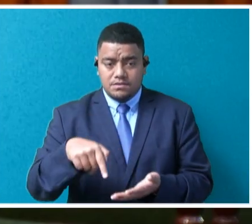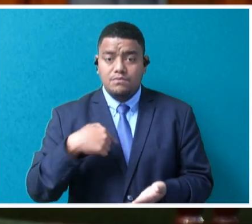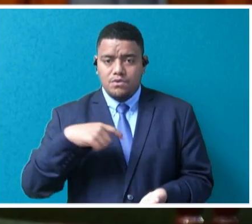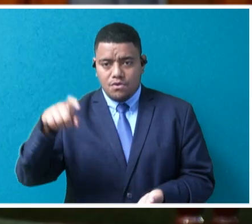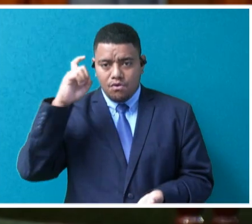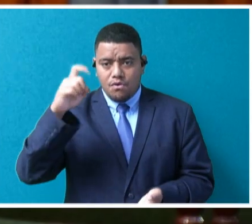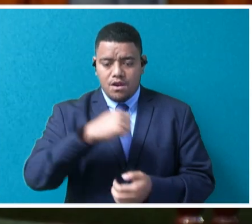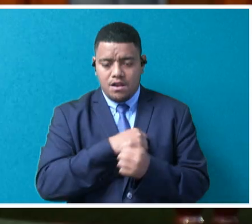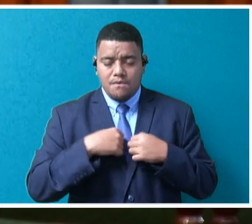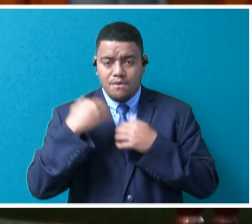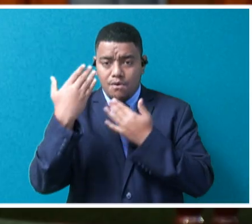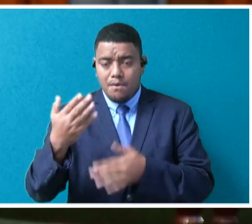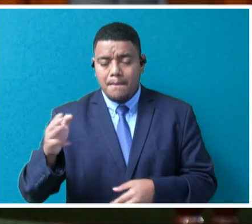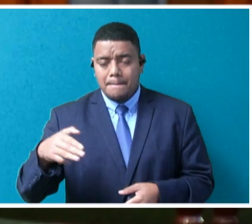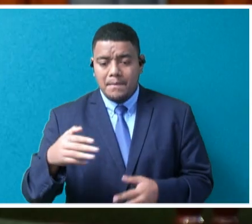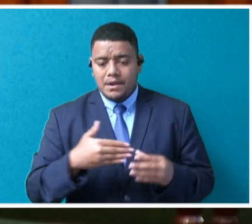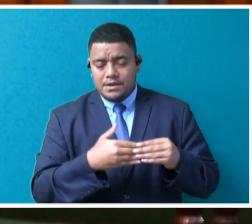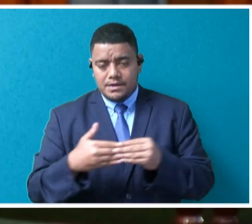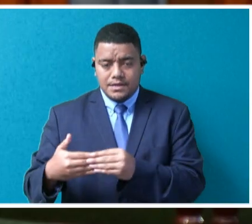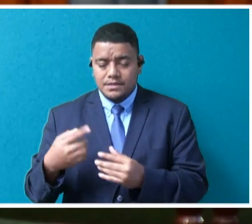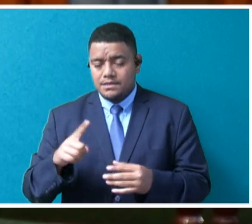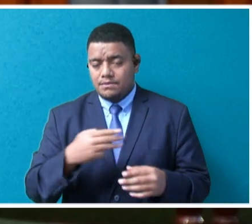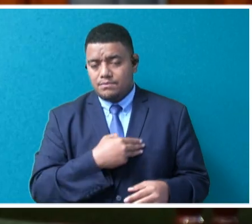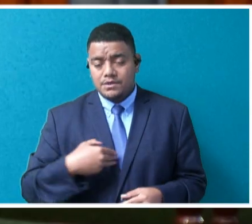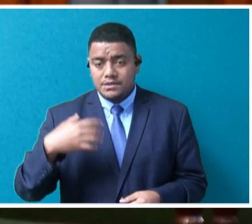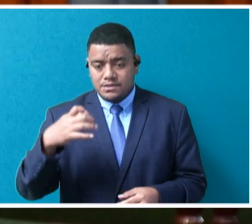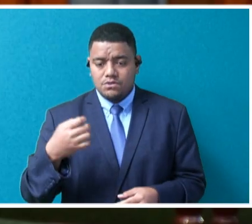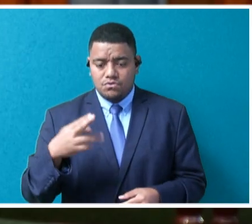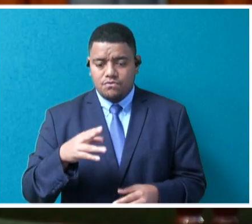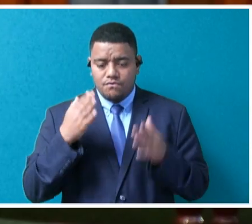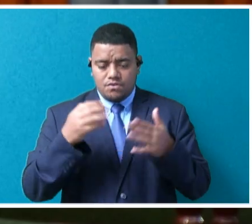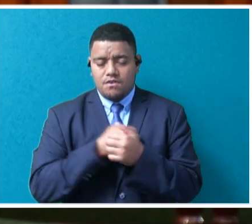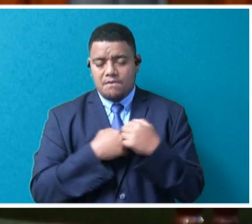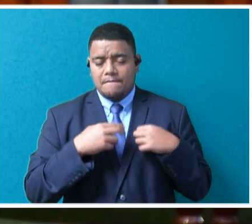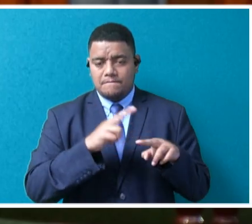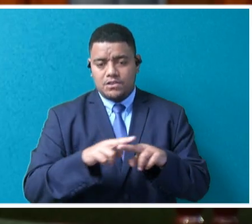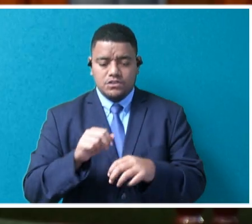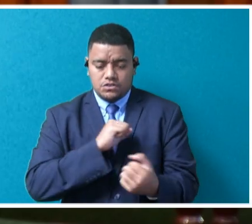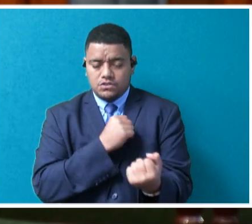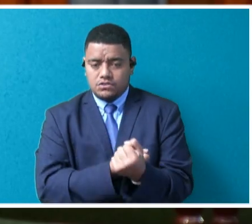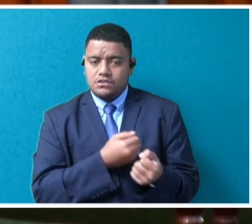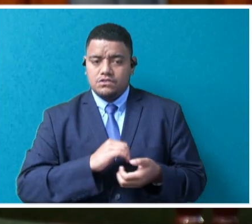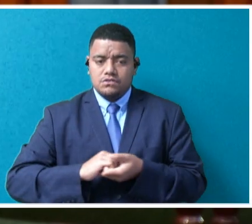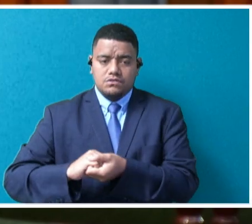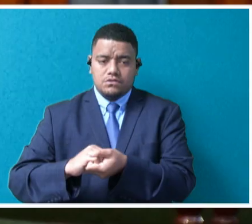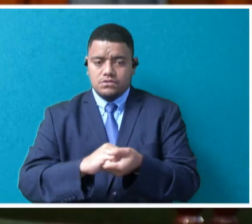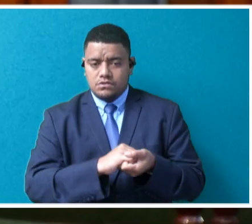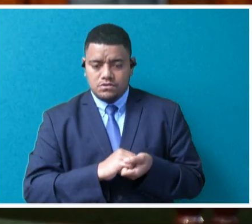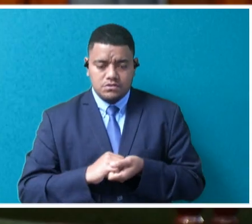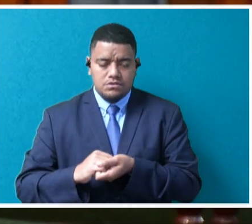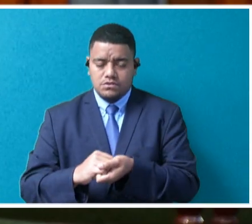all honorable members, leaders, and ministers to our beloved Fiji to strengthen collaboration,